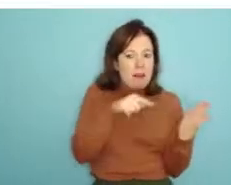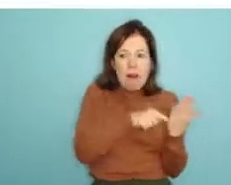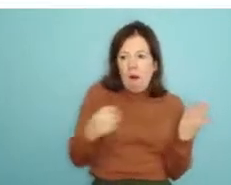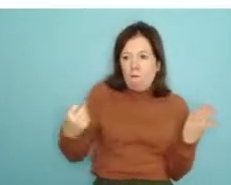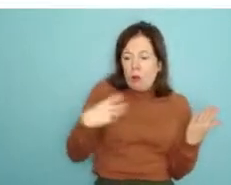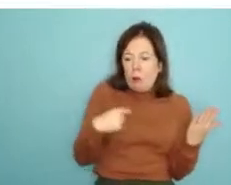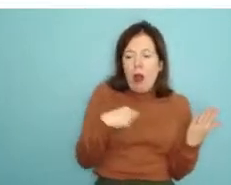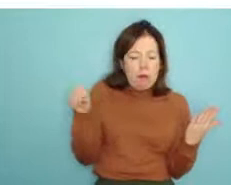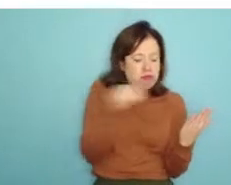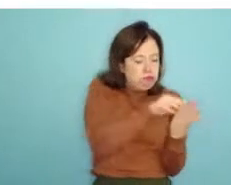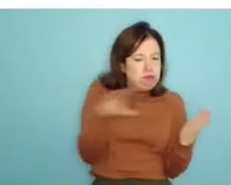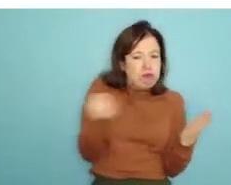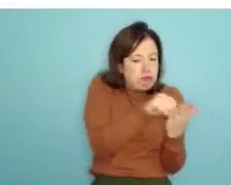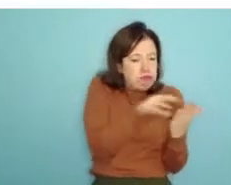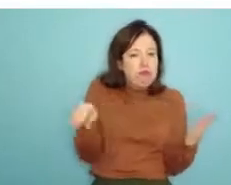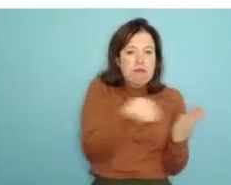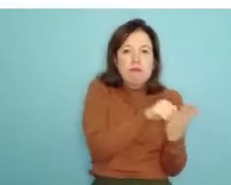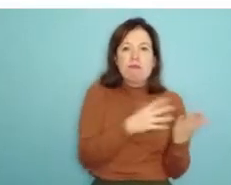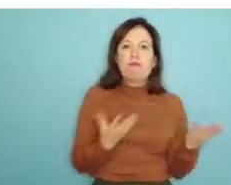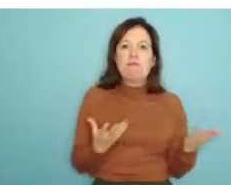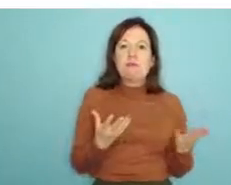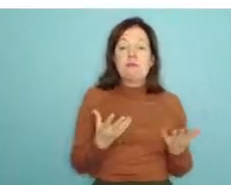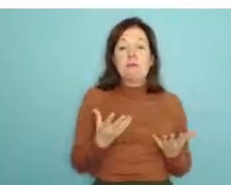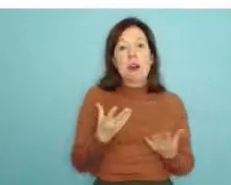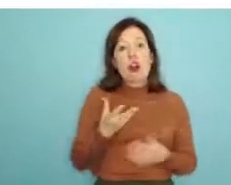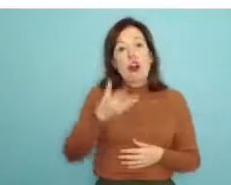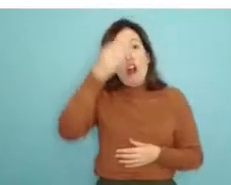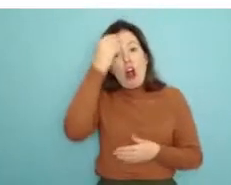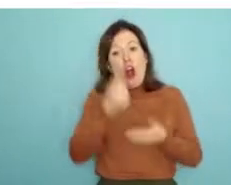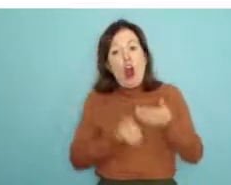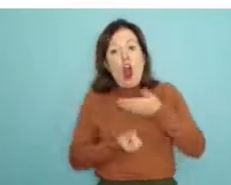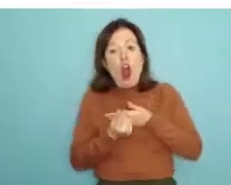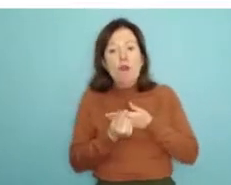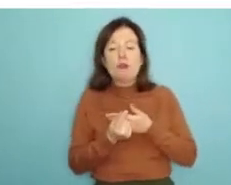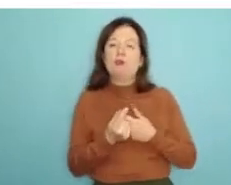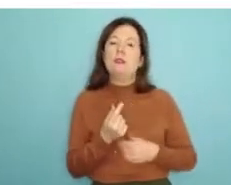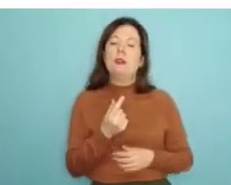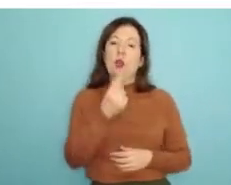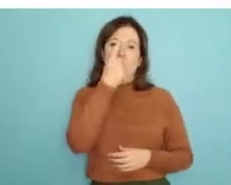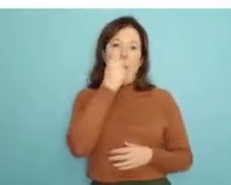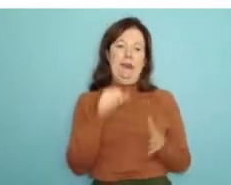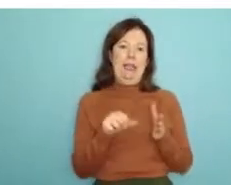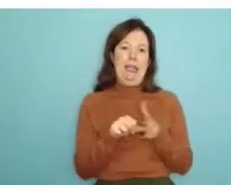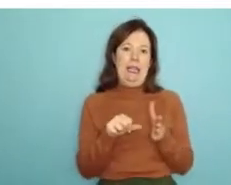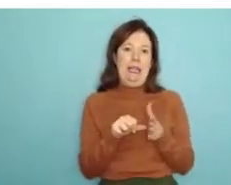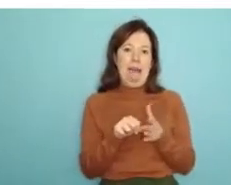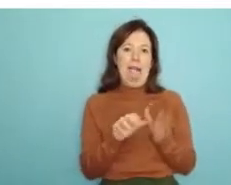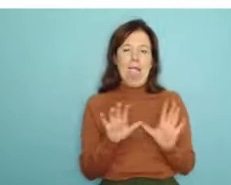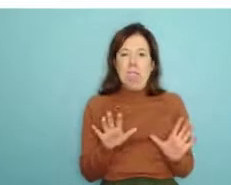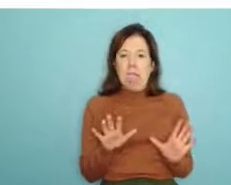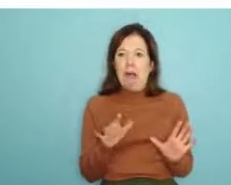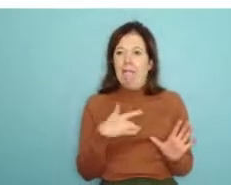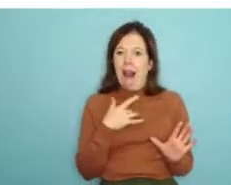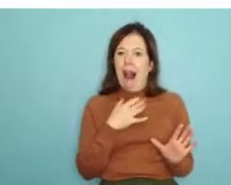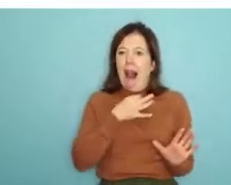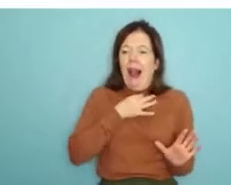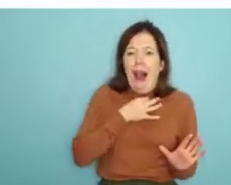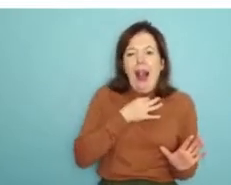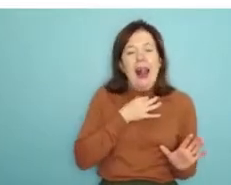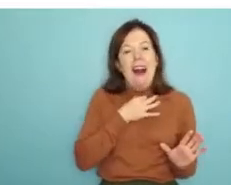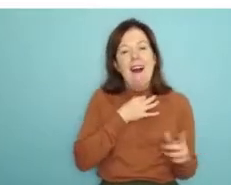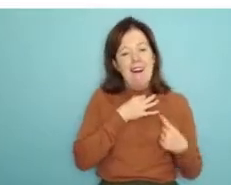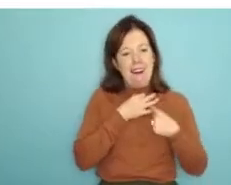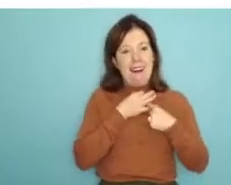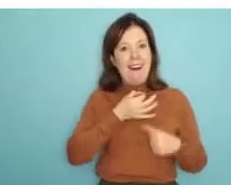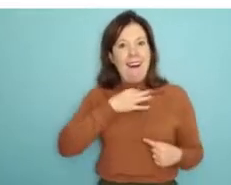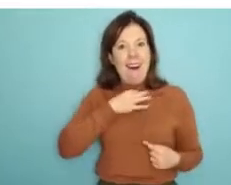And learning opportunities are sometimes going to take you out of your comfort zone, but that's a good thing because it's where we learn the most about